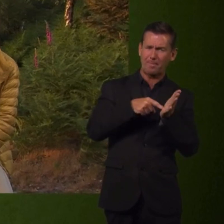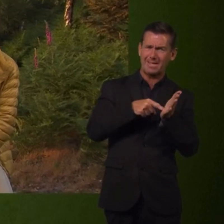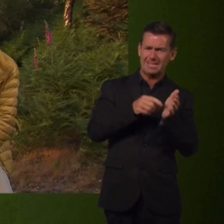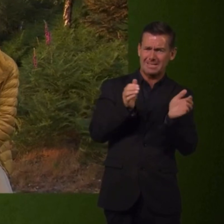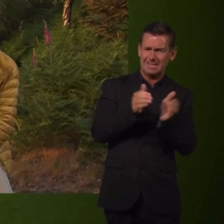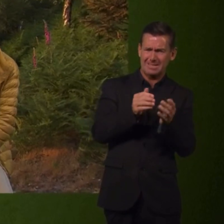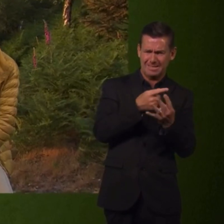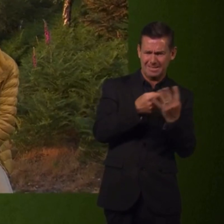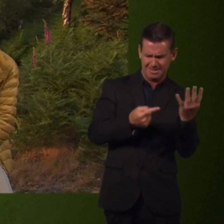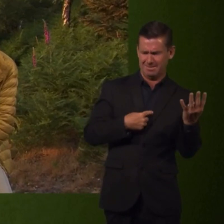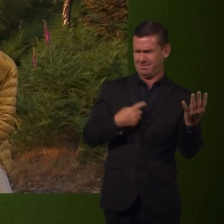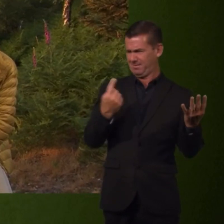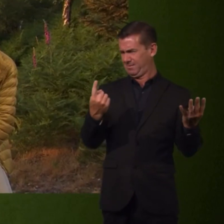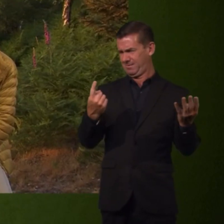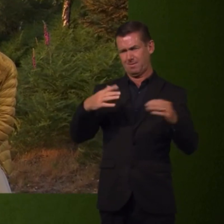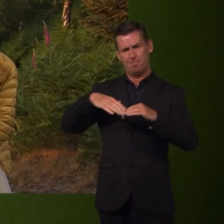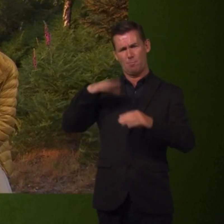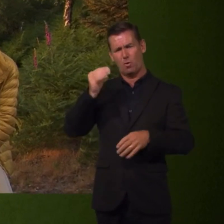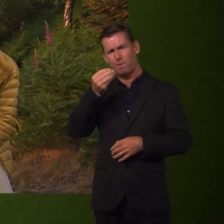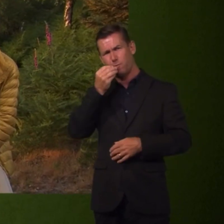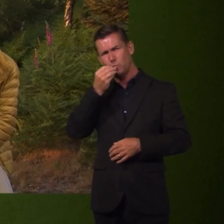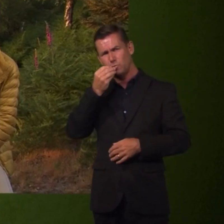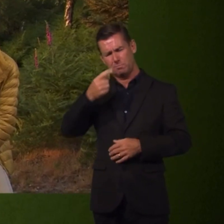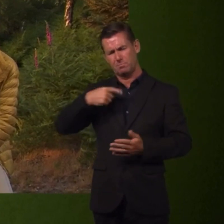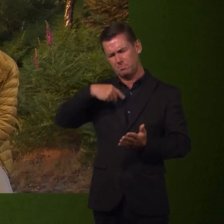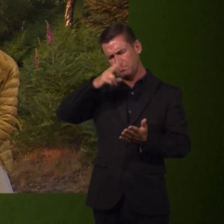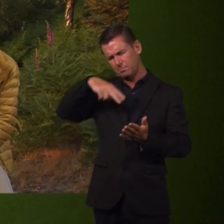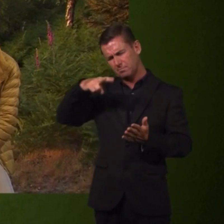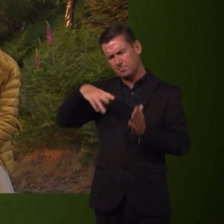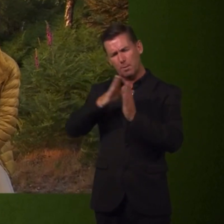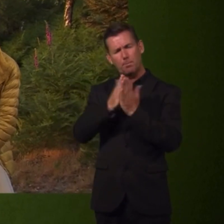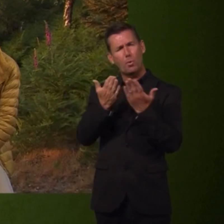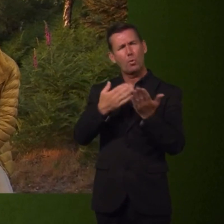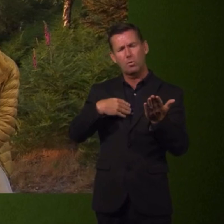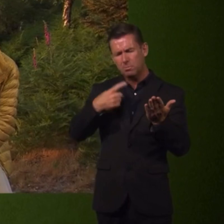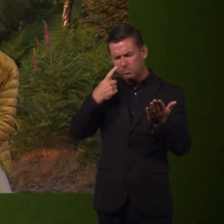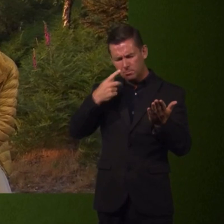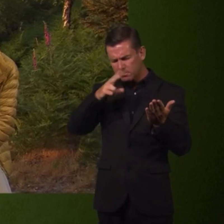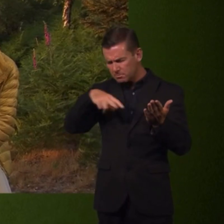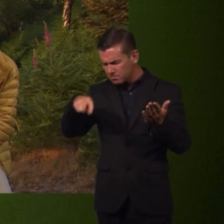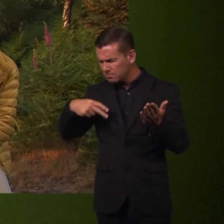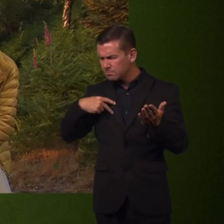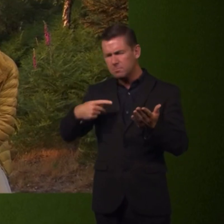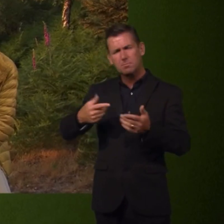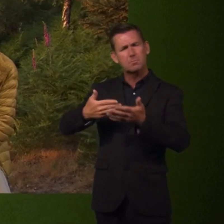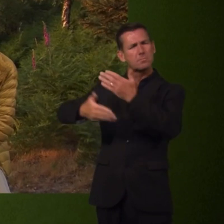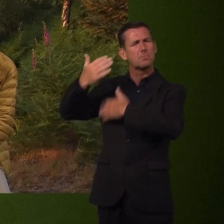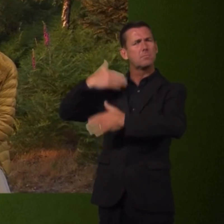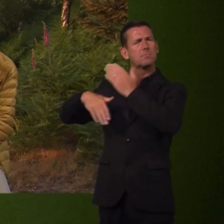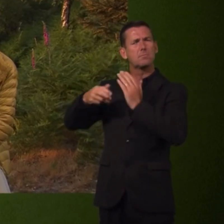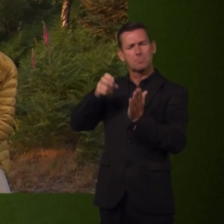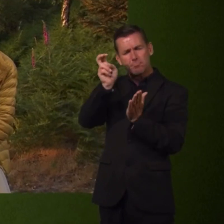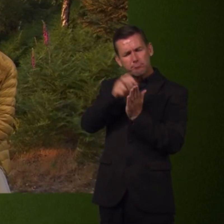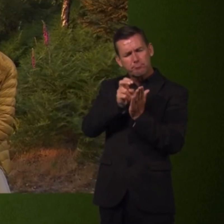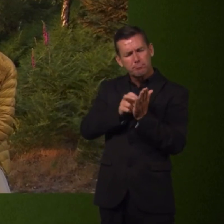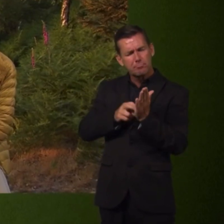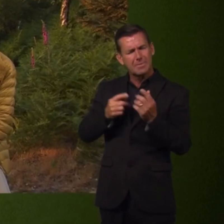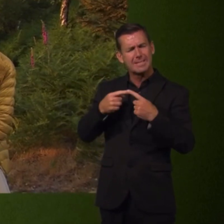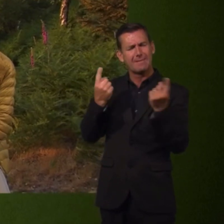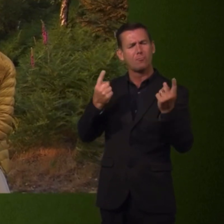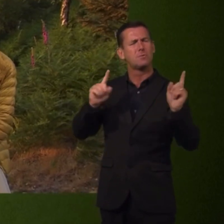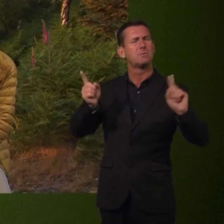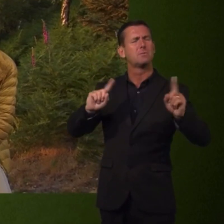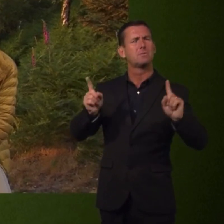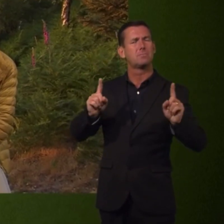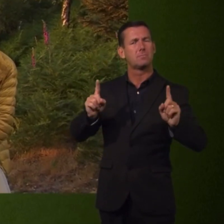preliminary research today, looking through some scientific literature, to see if there was any difference that had been recorded previously. There were